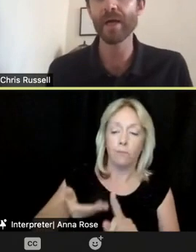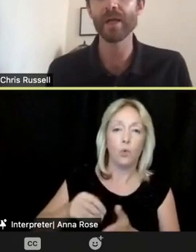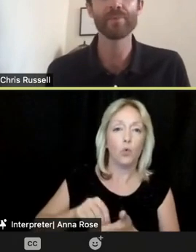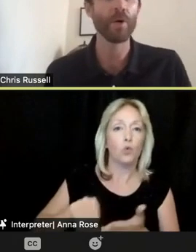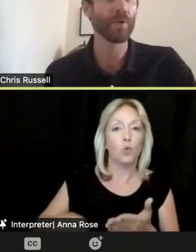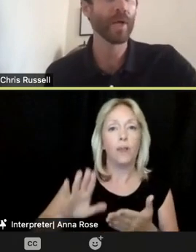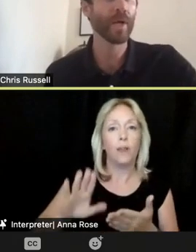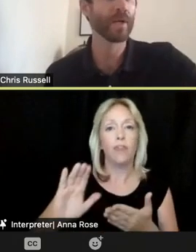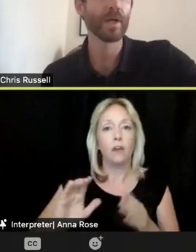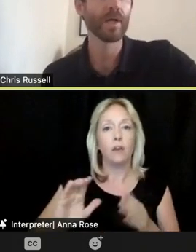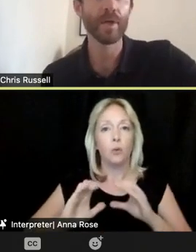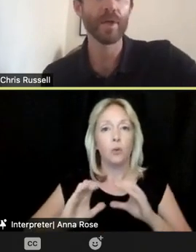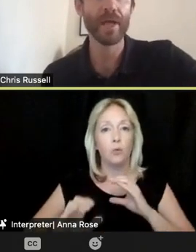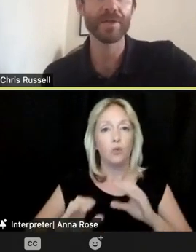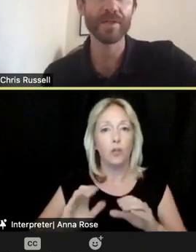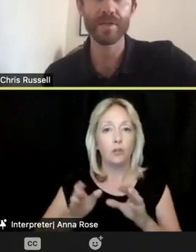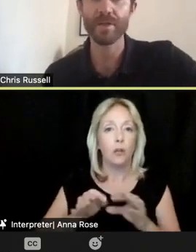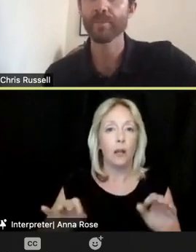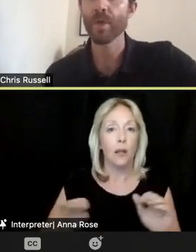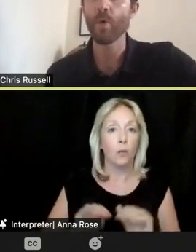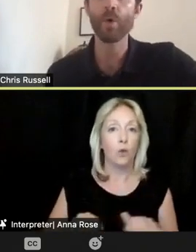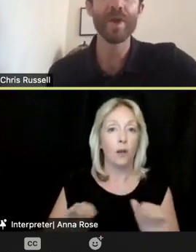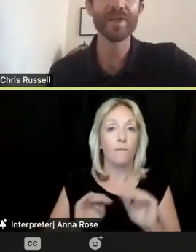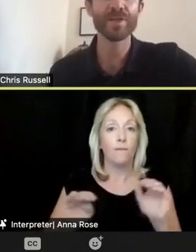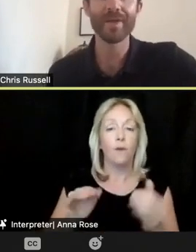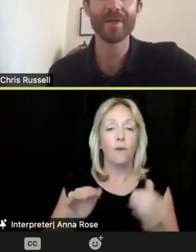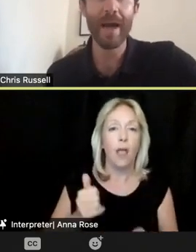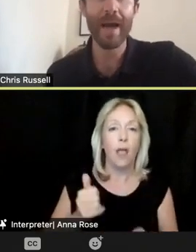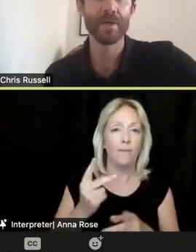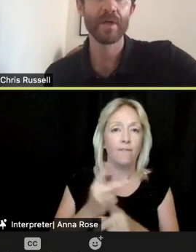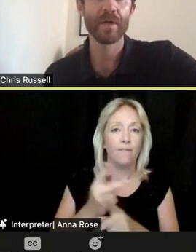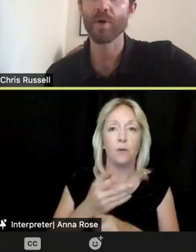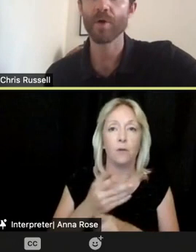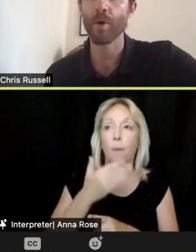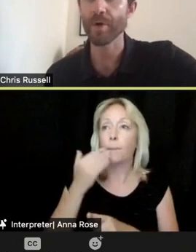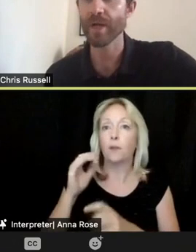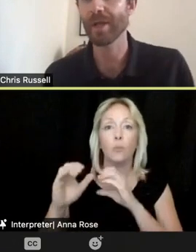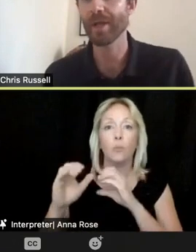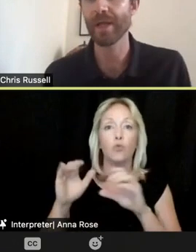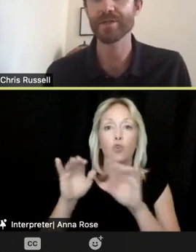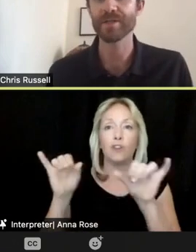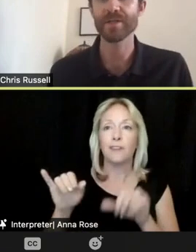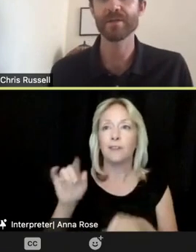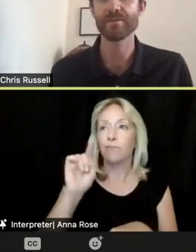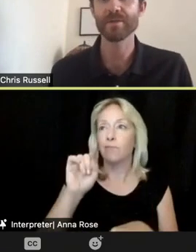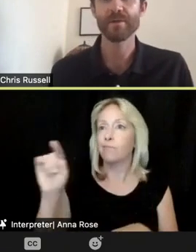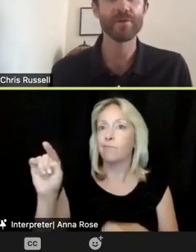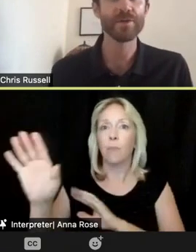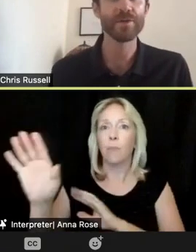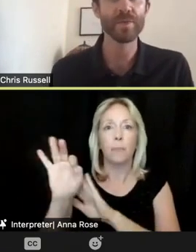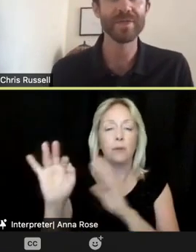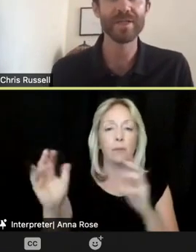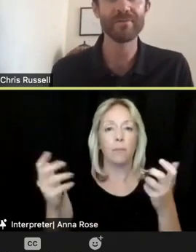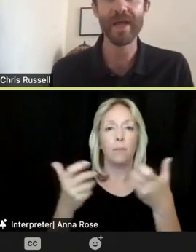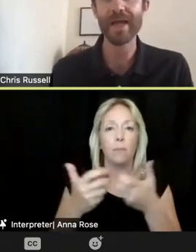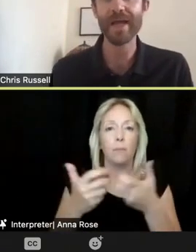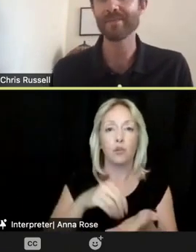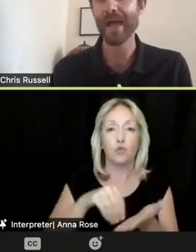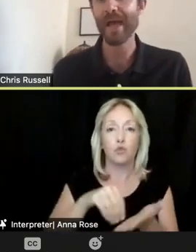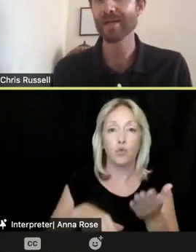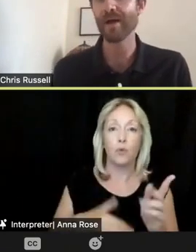might be an appropriate communication system or ways to adapt appropriate communication systems for students